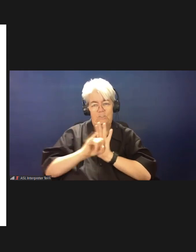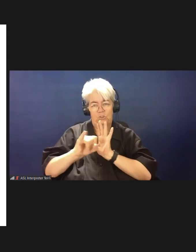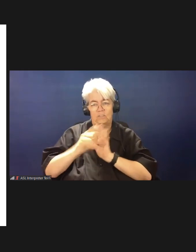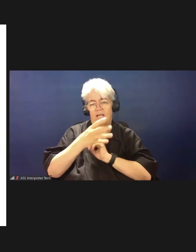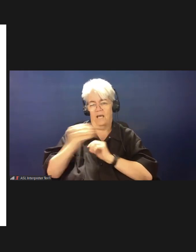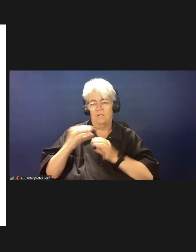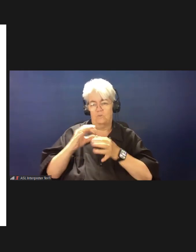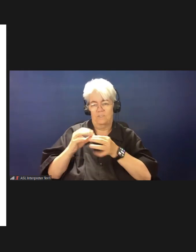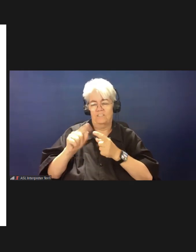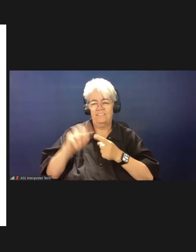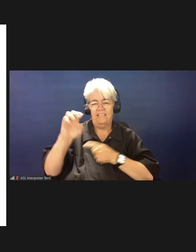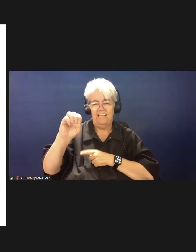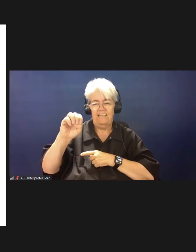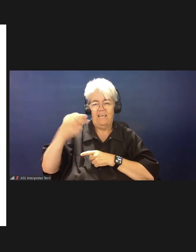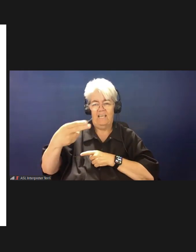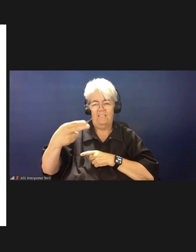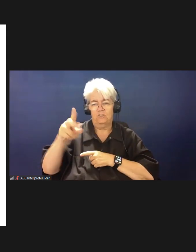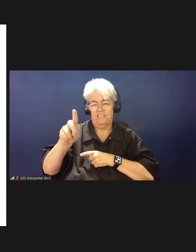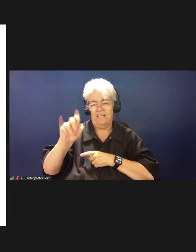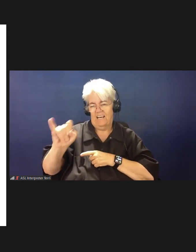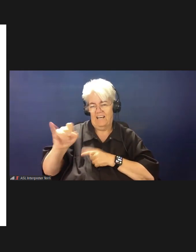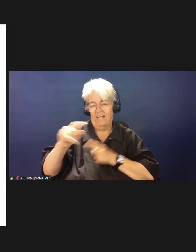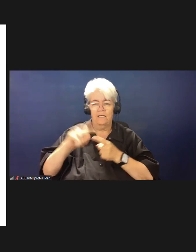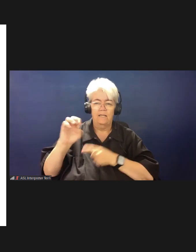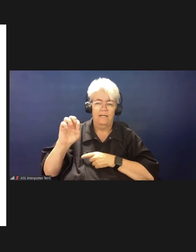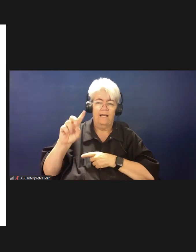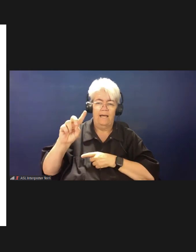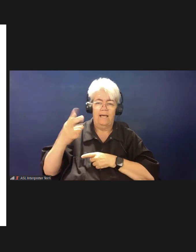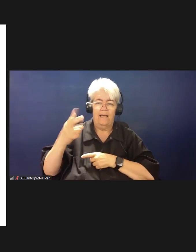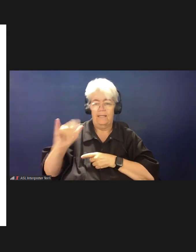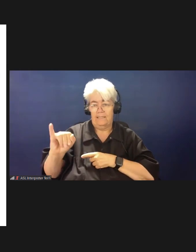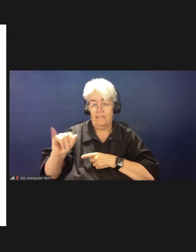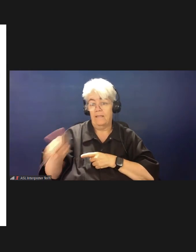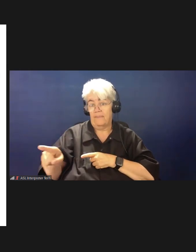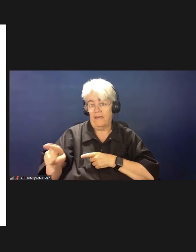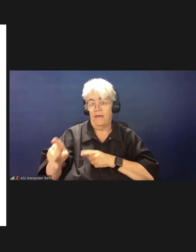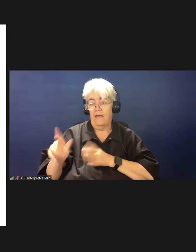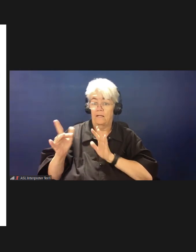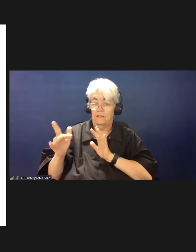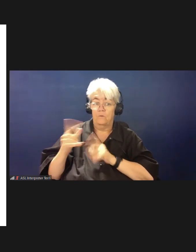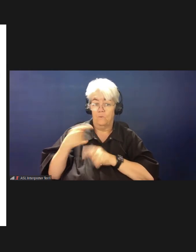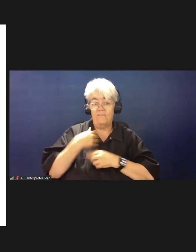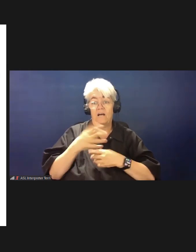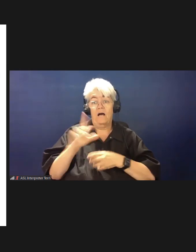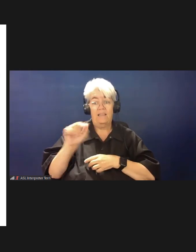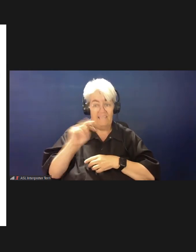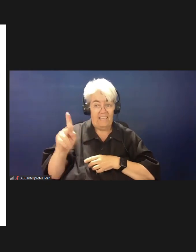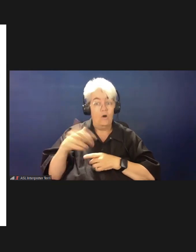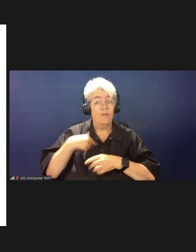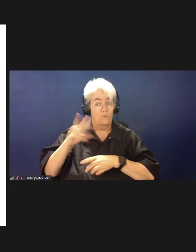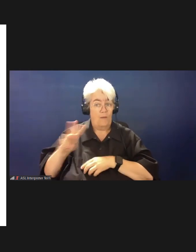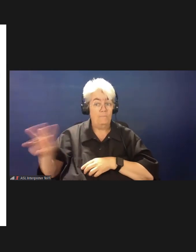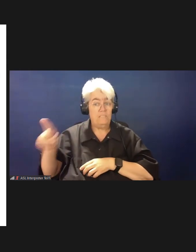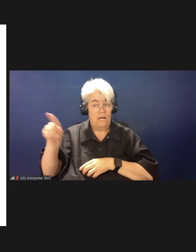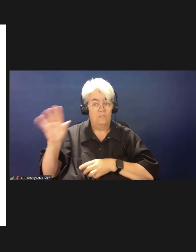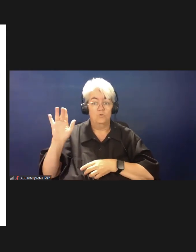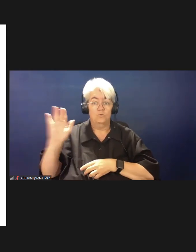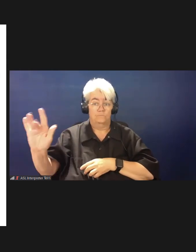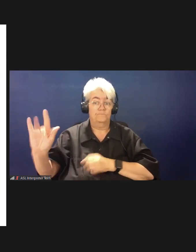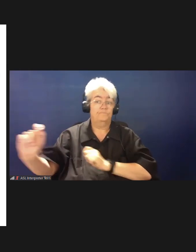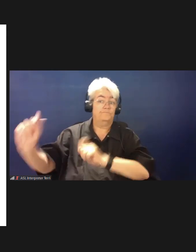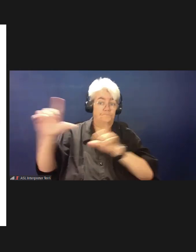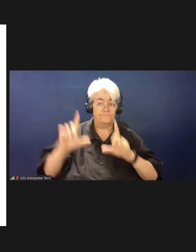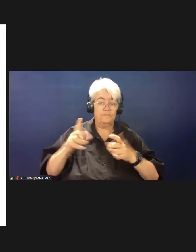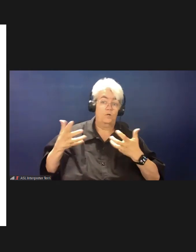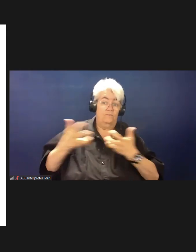acronym EHDI or EDI. And we have a link to those offices on our website, which I'll be